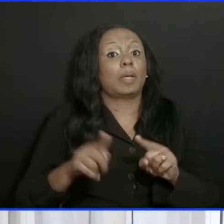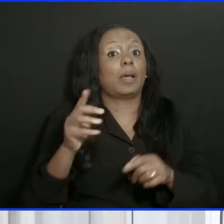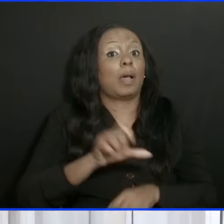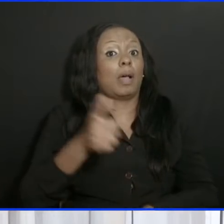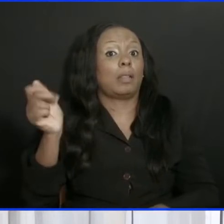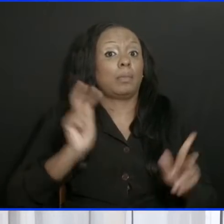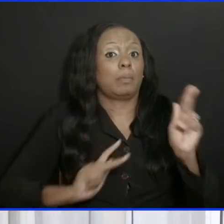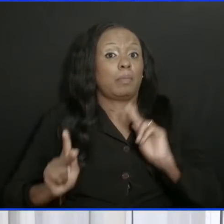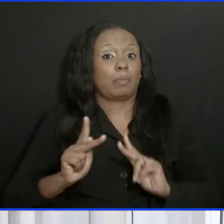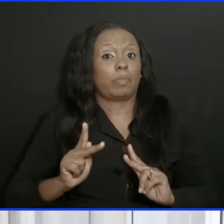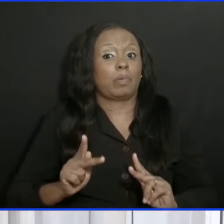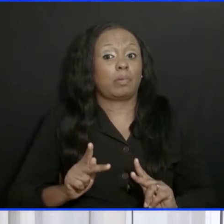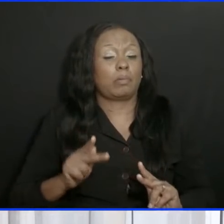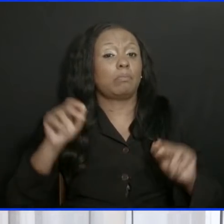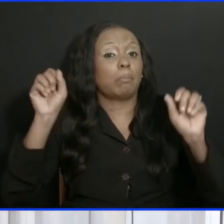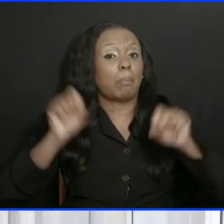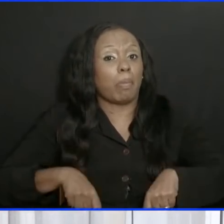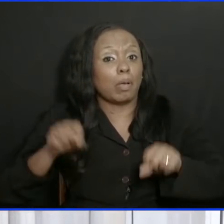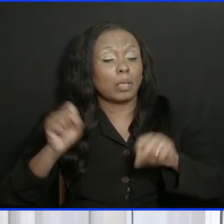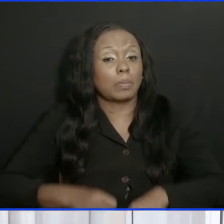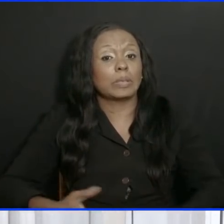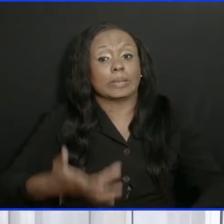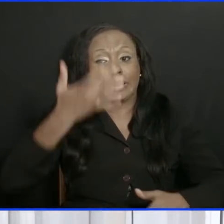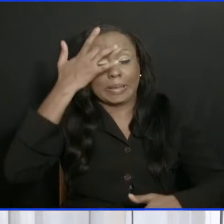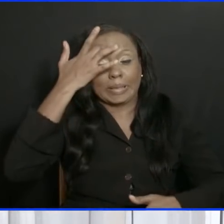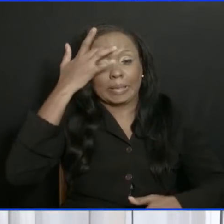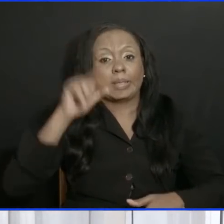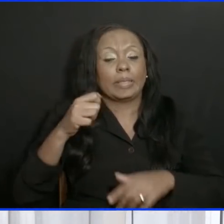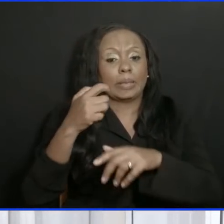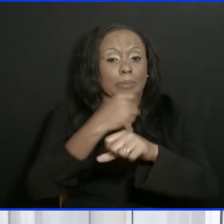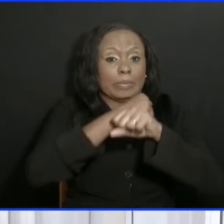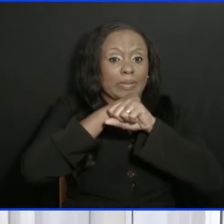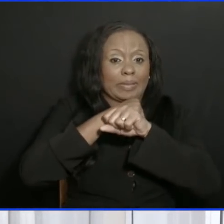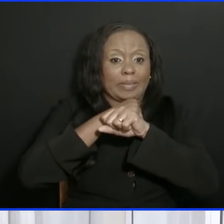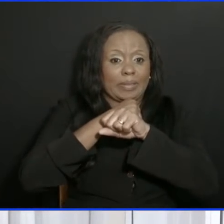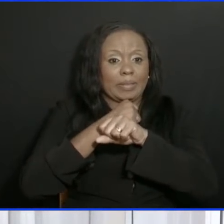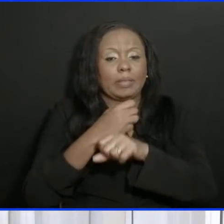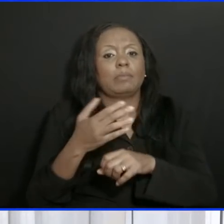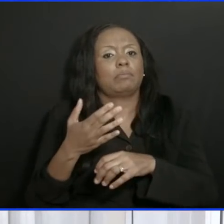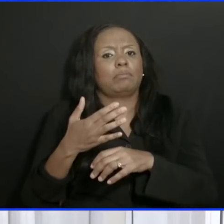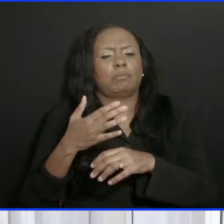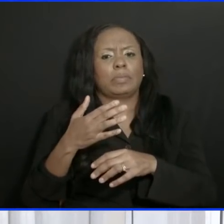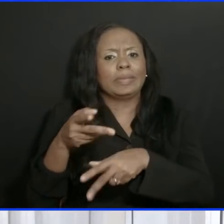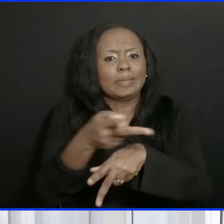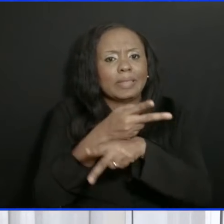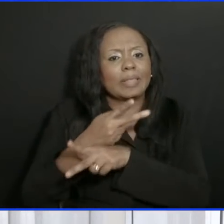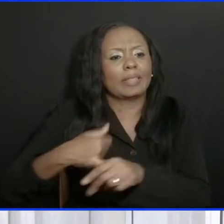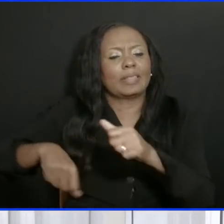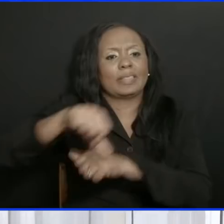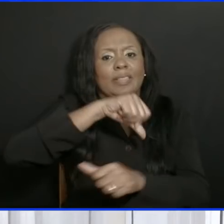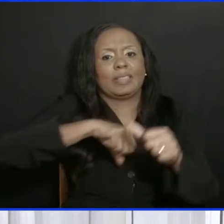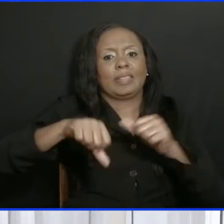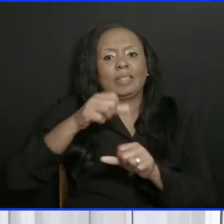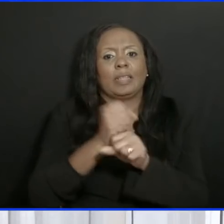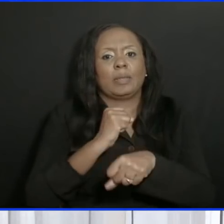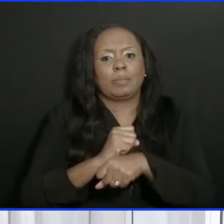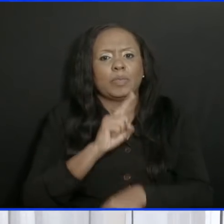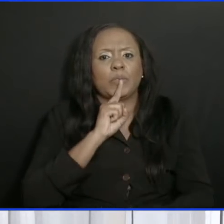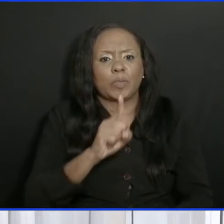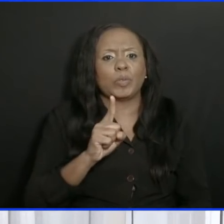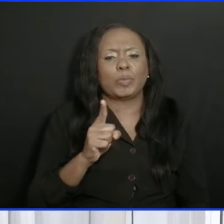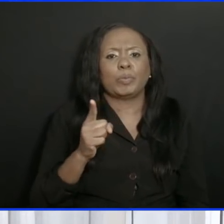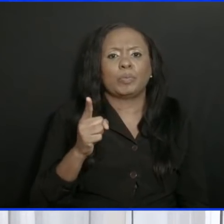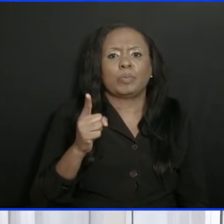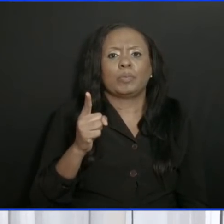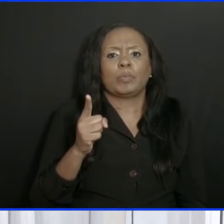And therefore, we need to look out for each other, protect each other, and to ensure that we get through our business, and